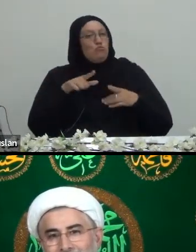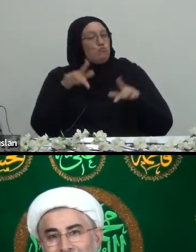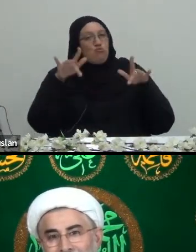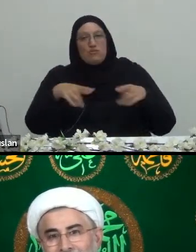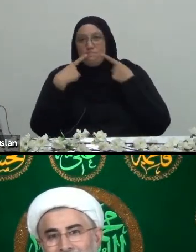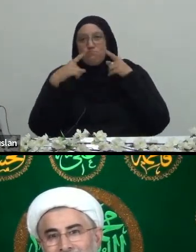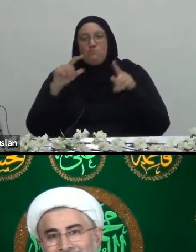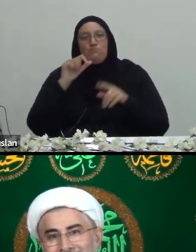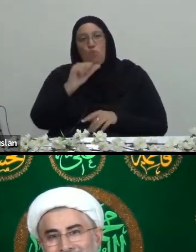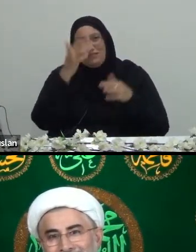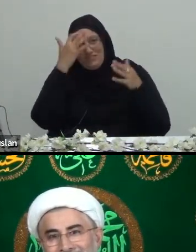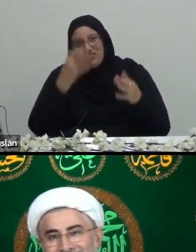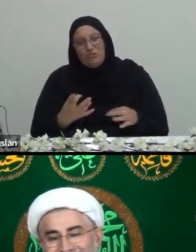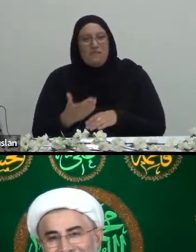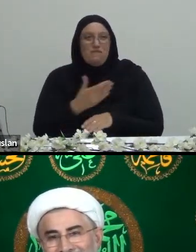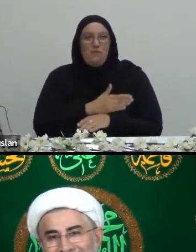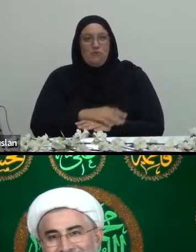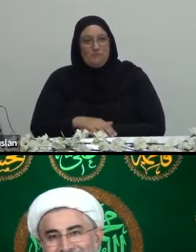me.